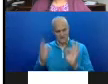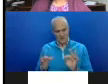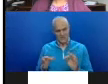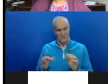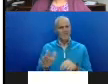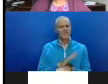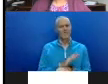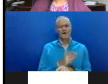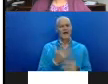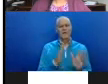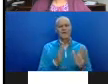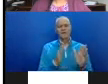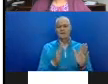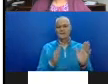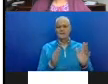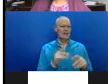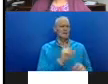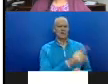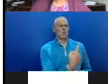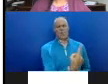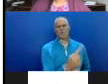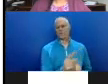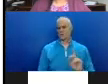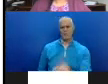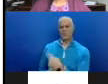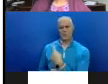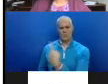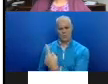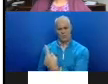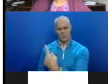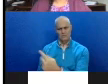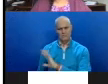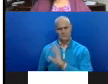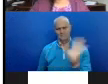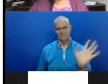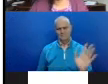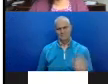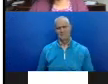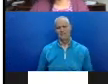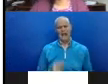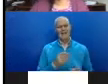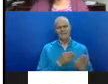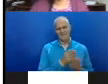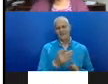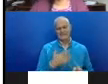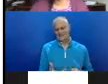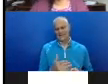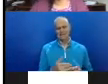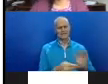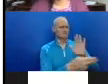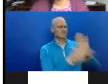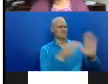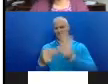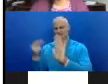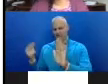don't want to move into the gender essentialism that's, I've been, that I think the field is often, and myself have often been marred